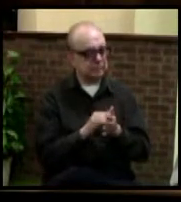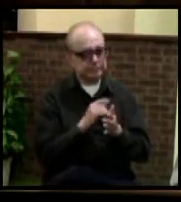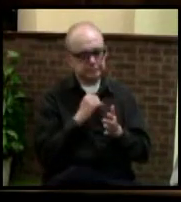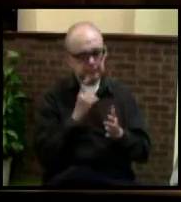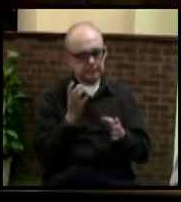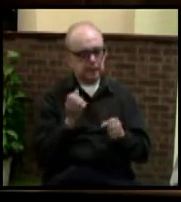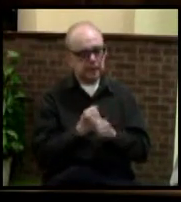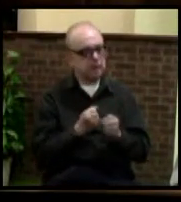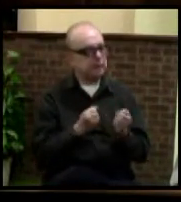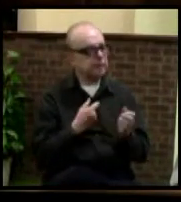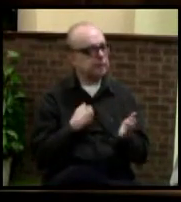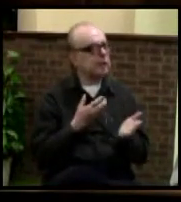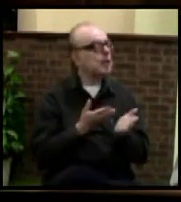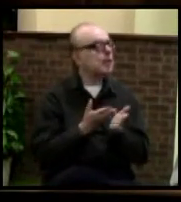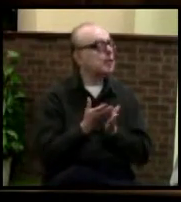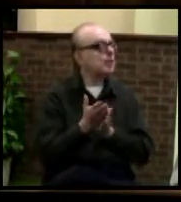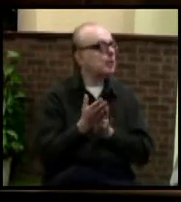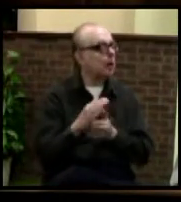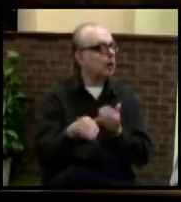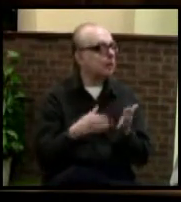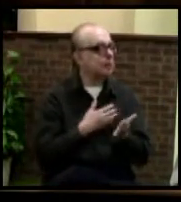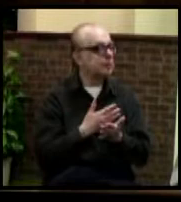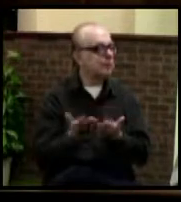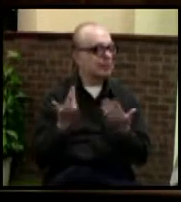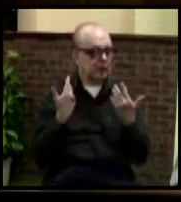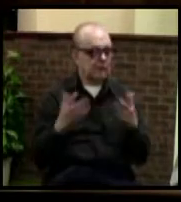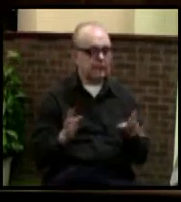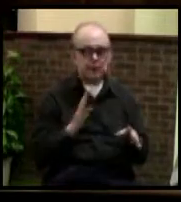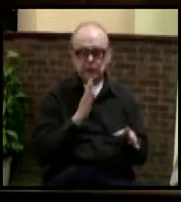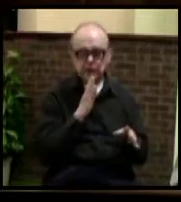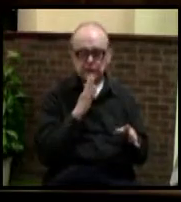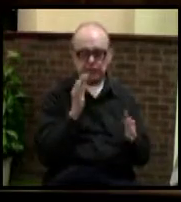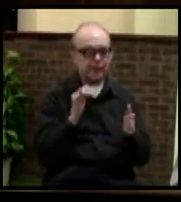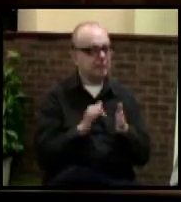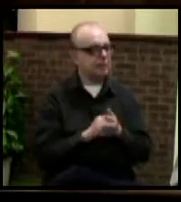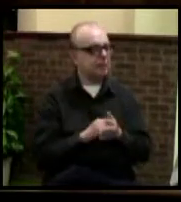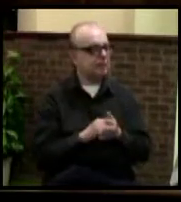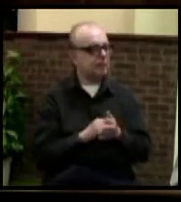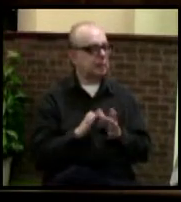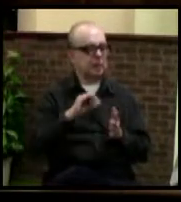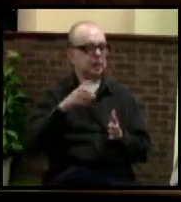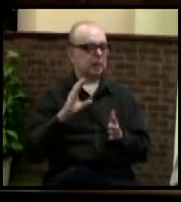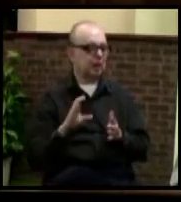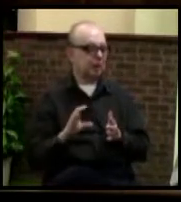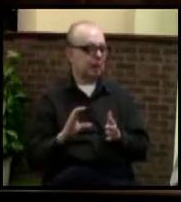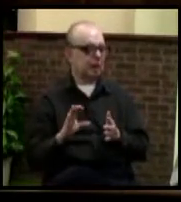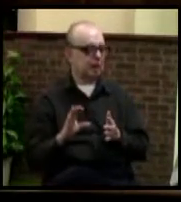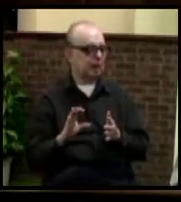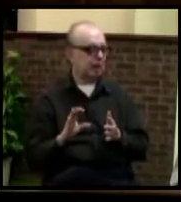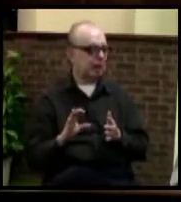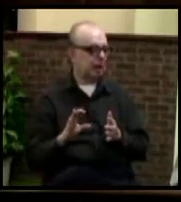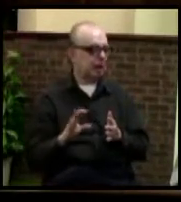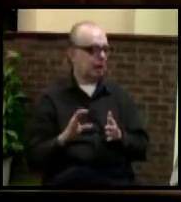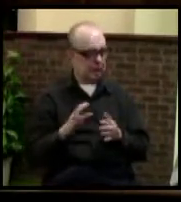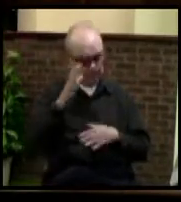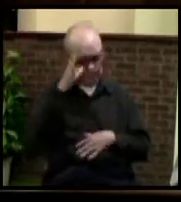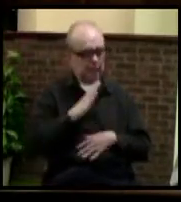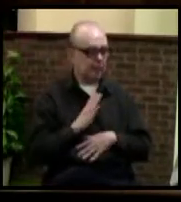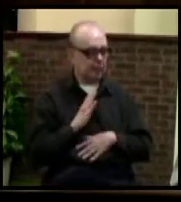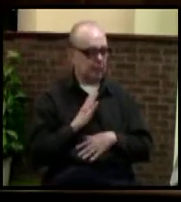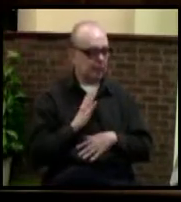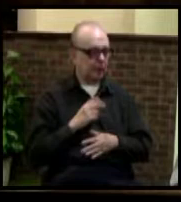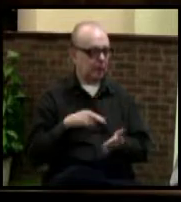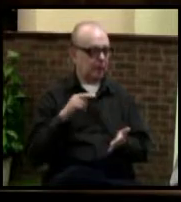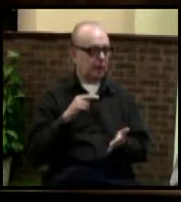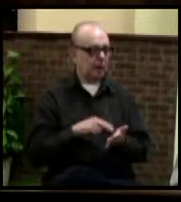this, he said, gets me through this. And after he spoke this, Johnny Carson or Doral Hershiser